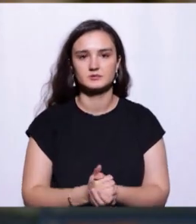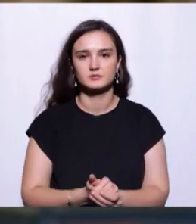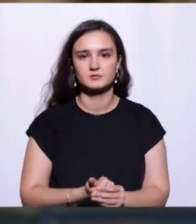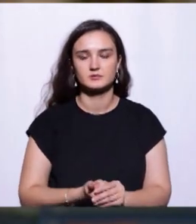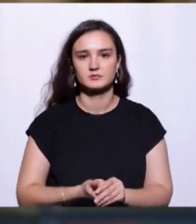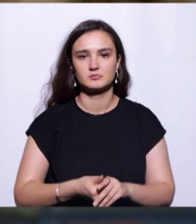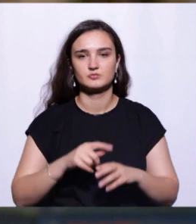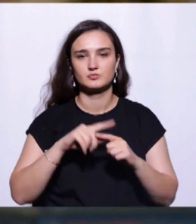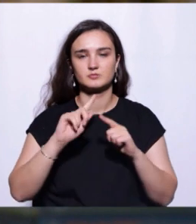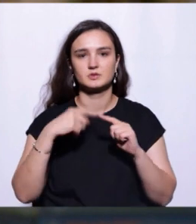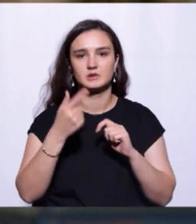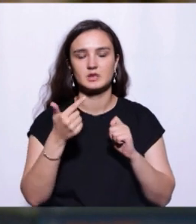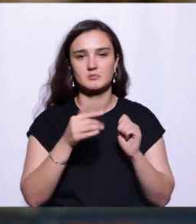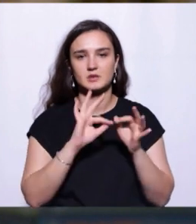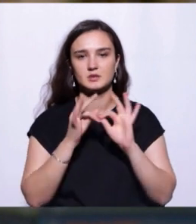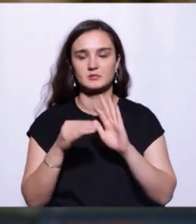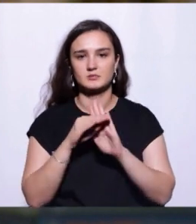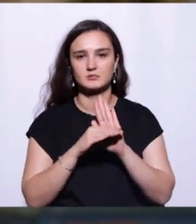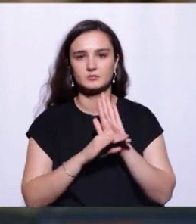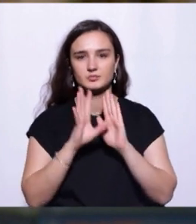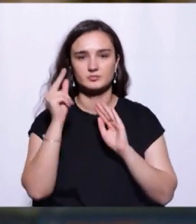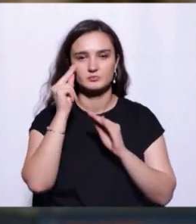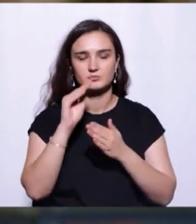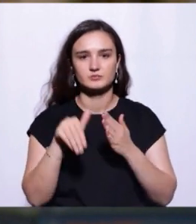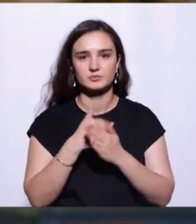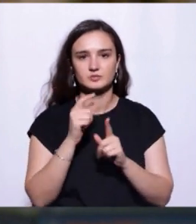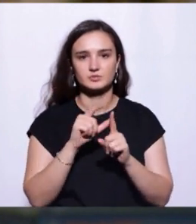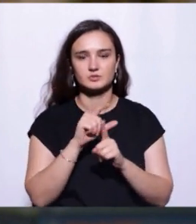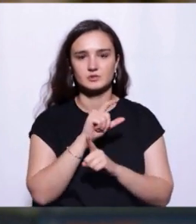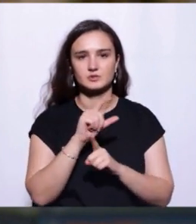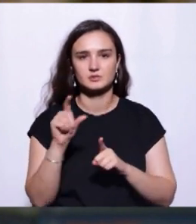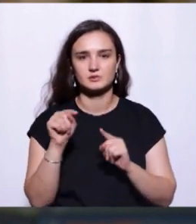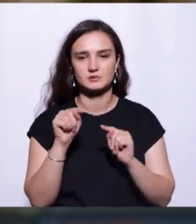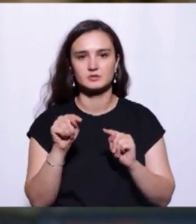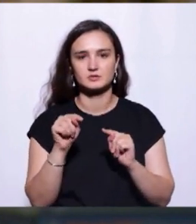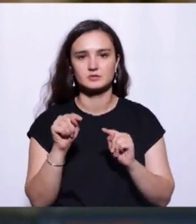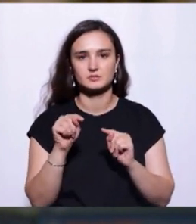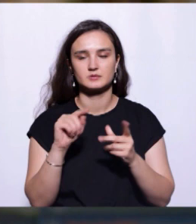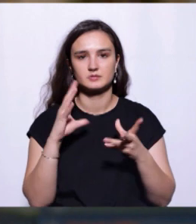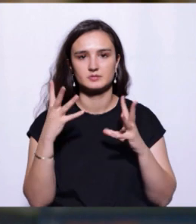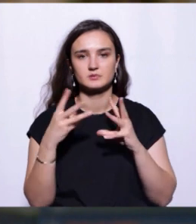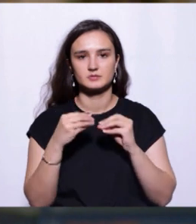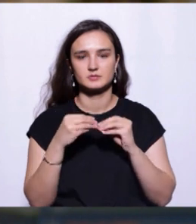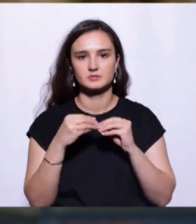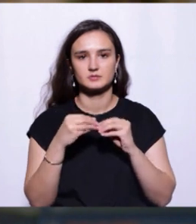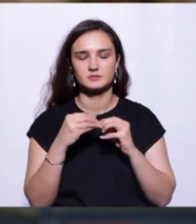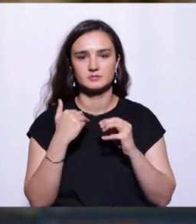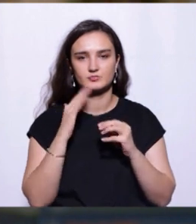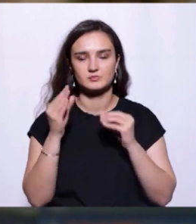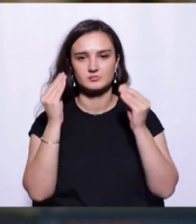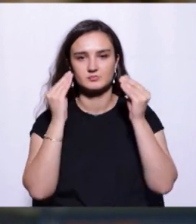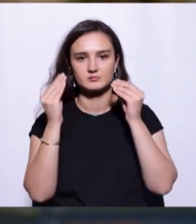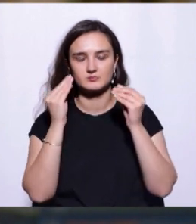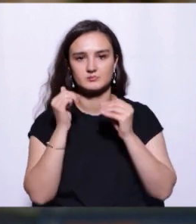will have a grammar activity in which we will learn about a new tense, followed by a quick summary of the entire lesson in which we